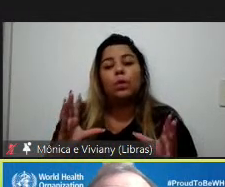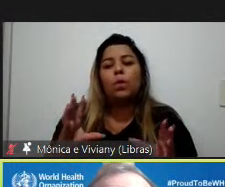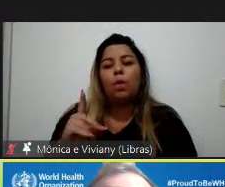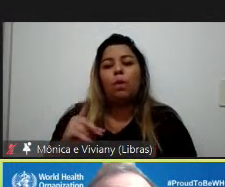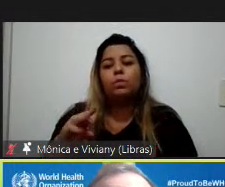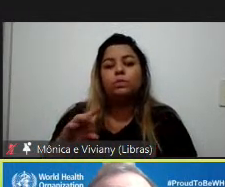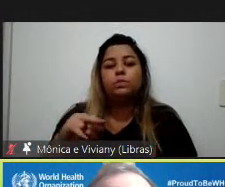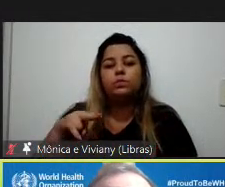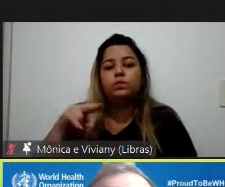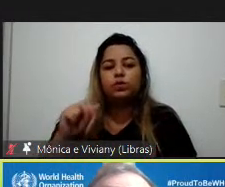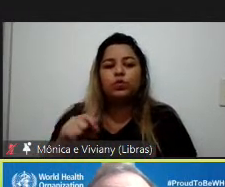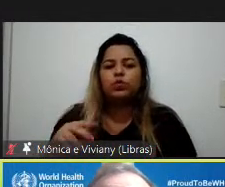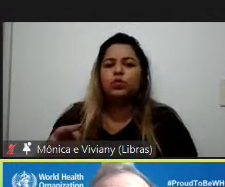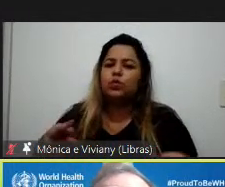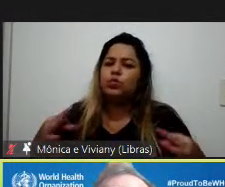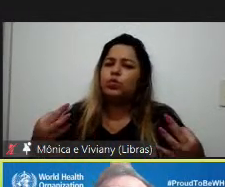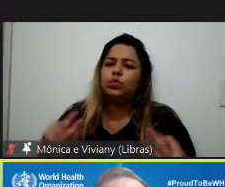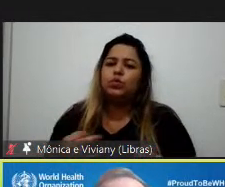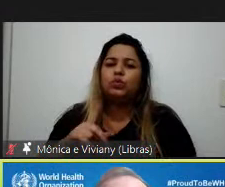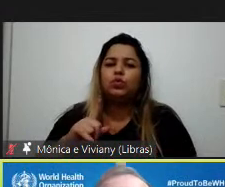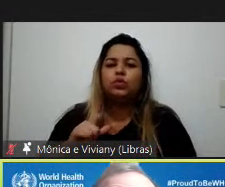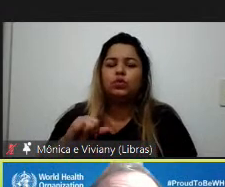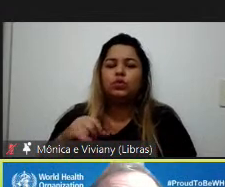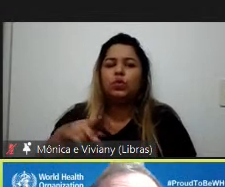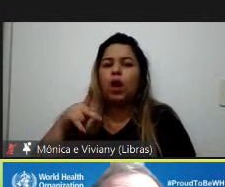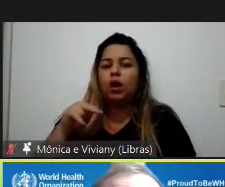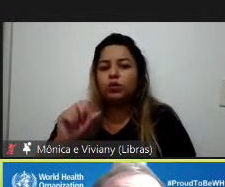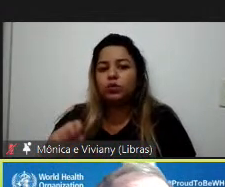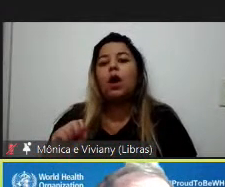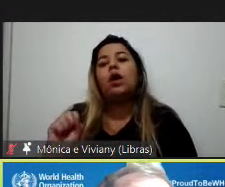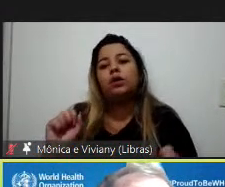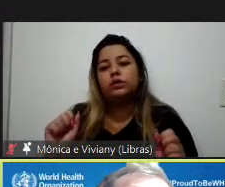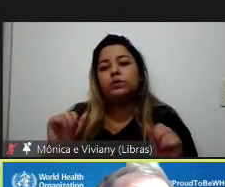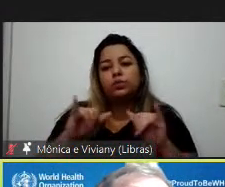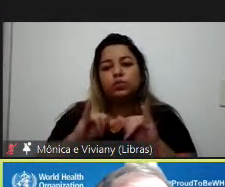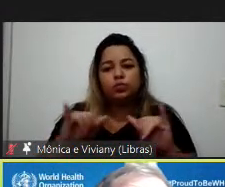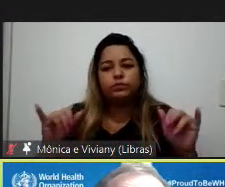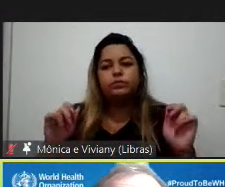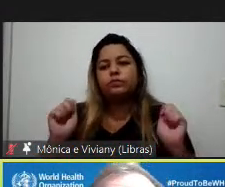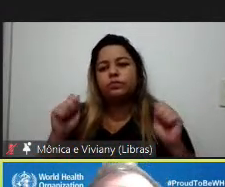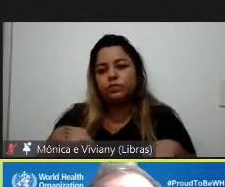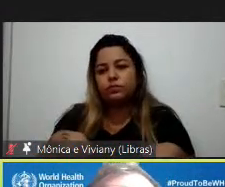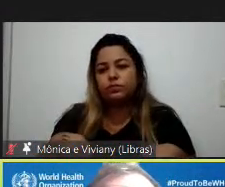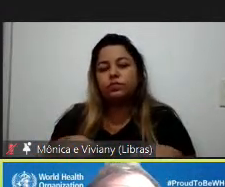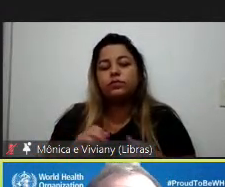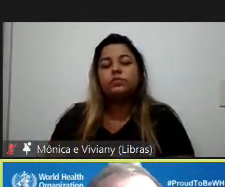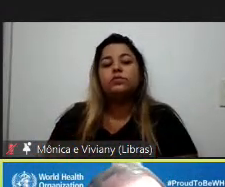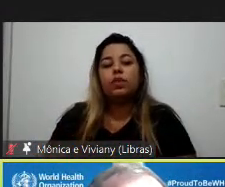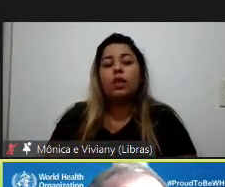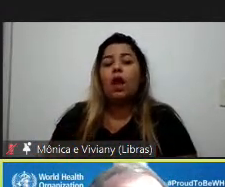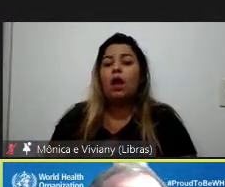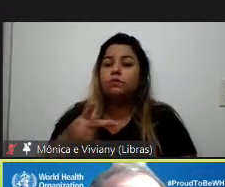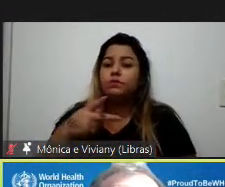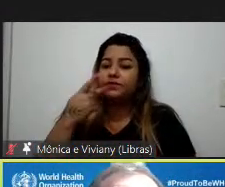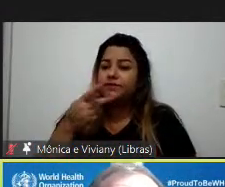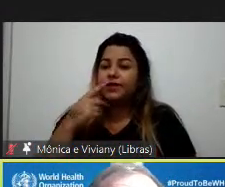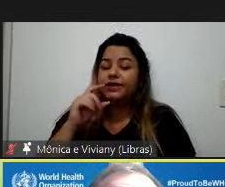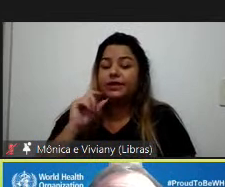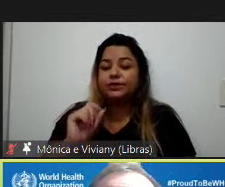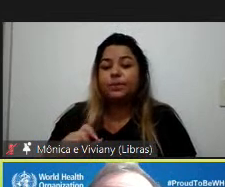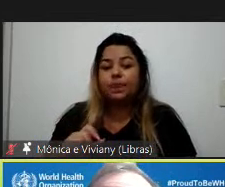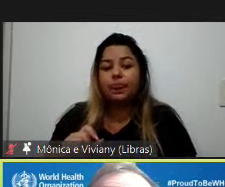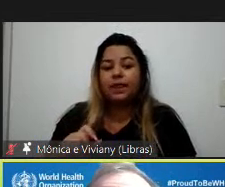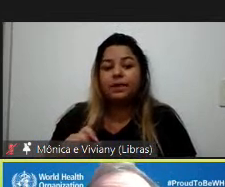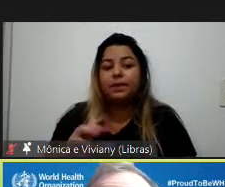to the necessary information. Now, my talk is about the decade of action on nutrition,